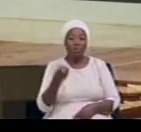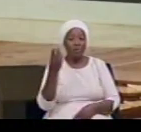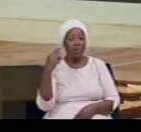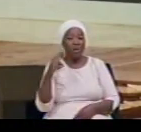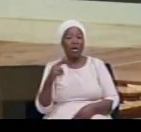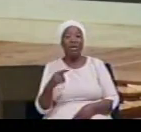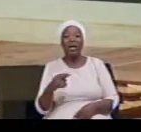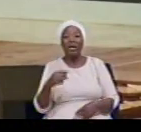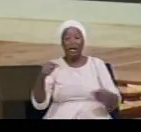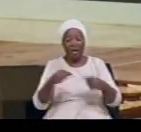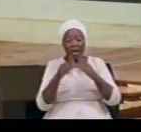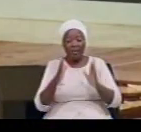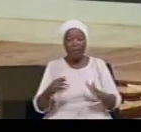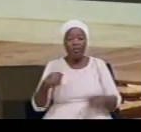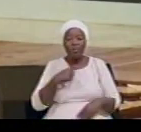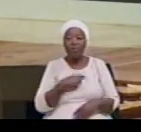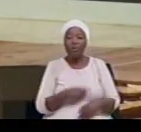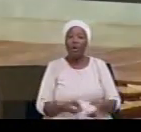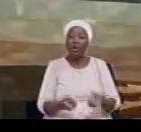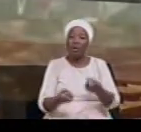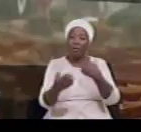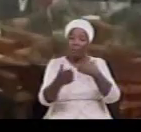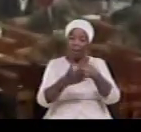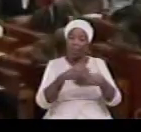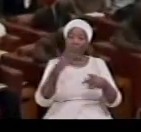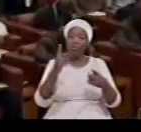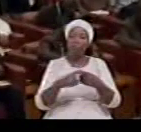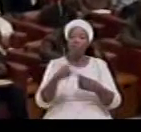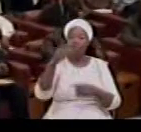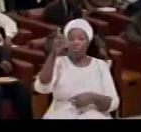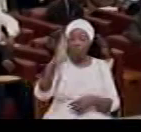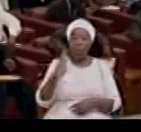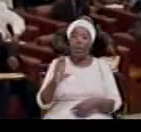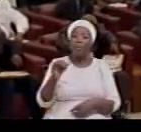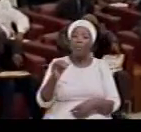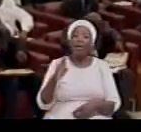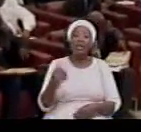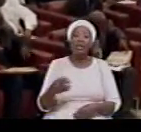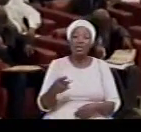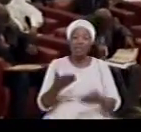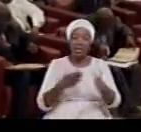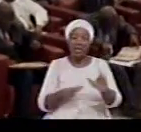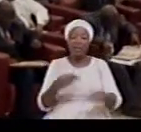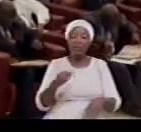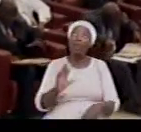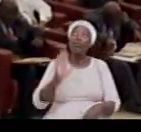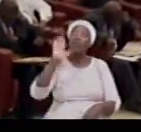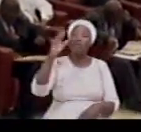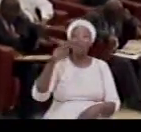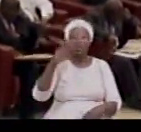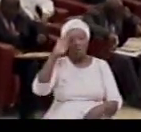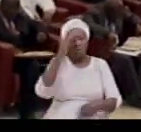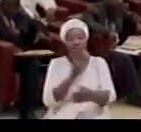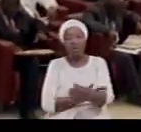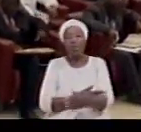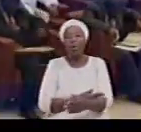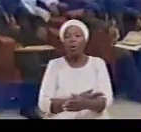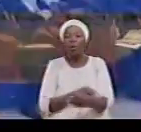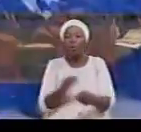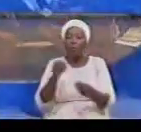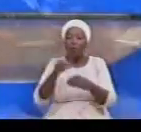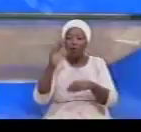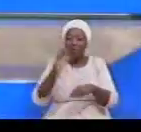were reconciled to God by the death of his son, much more